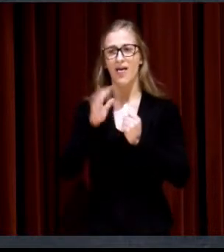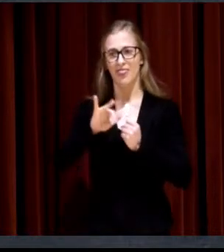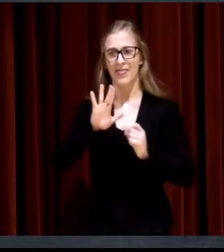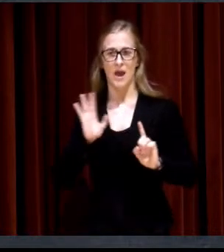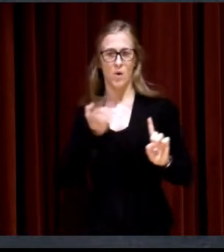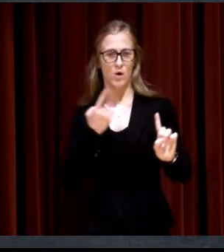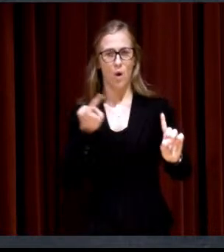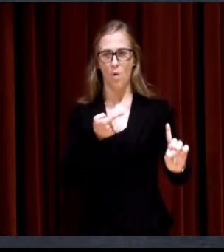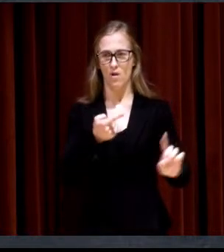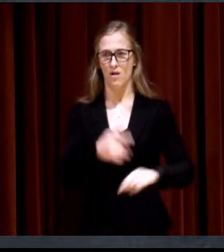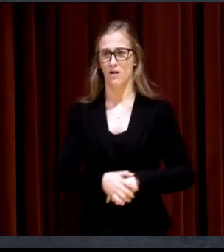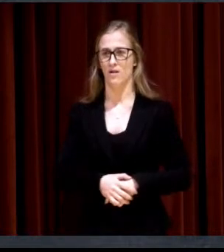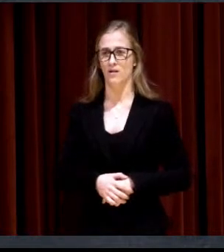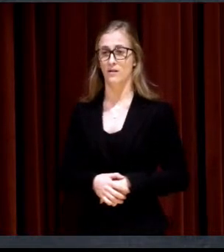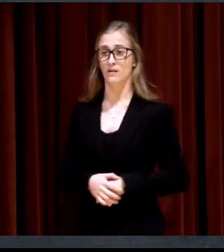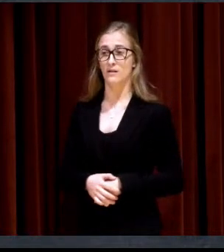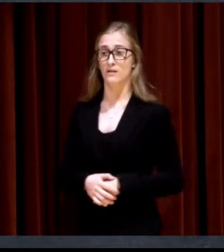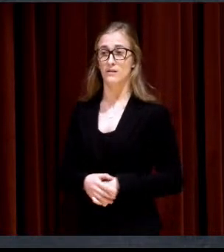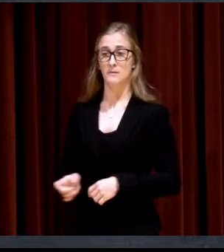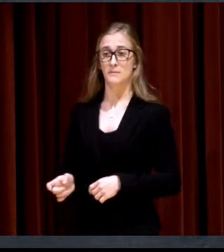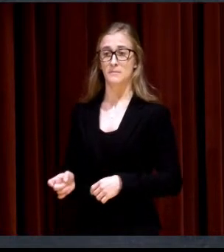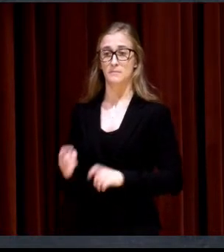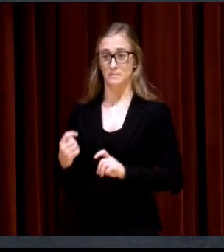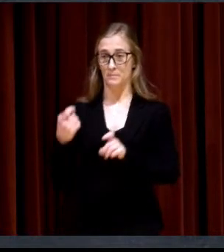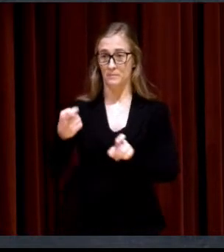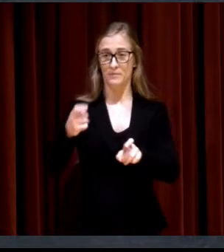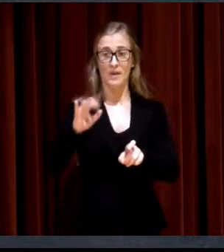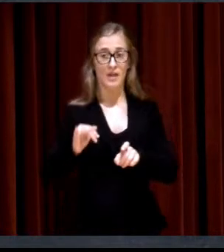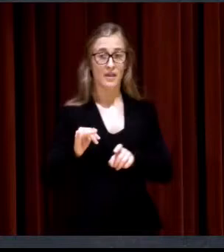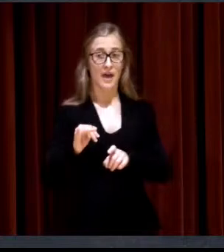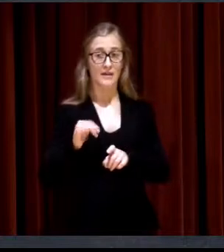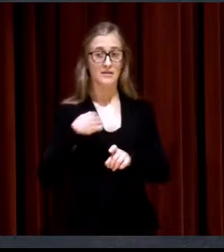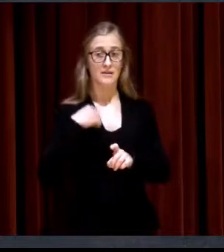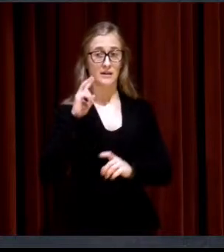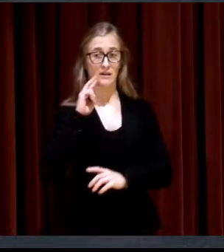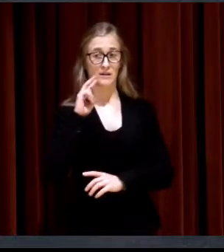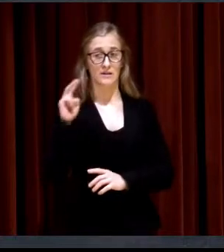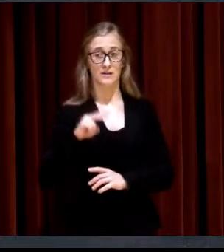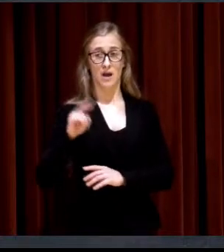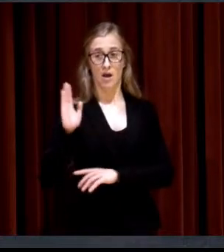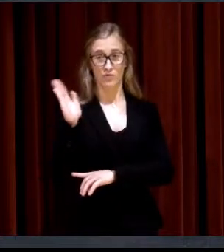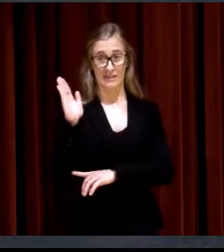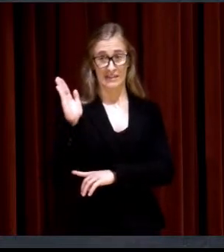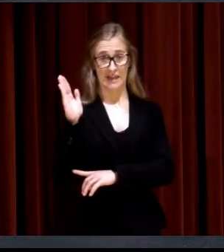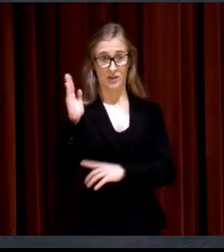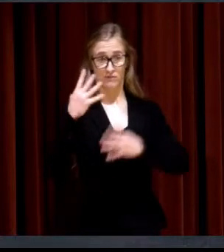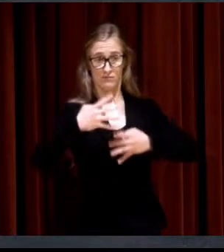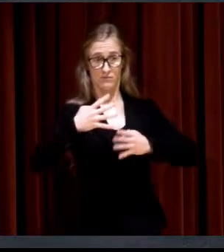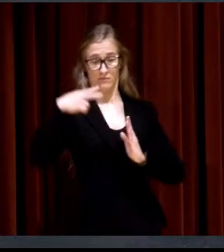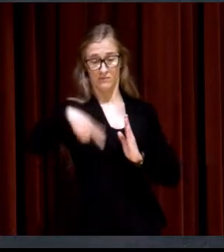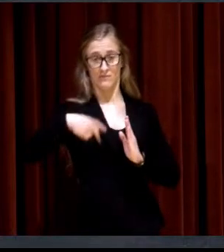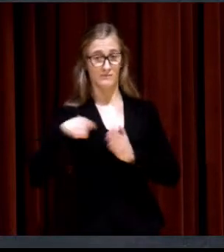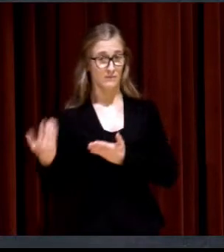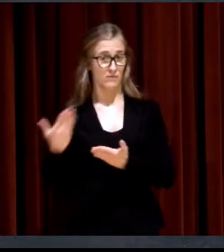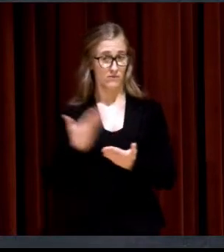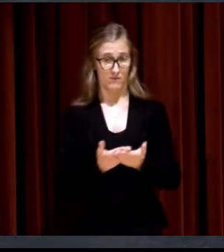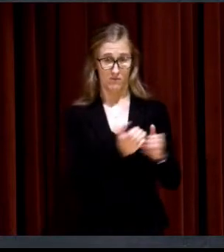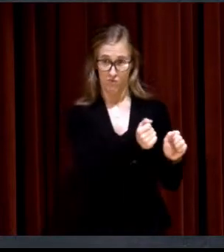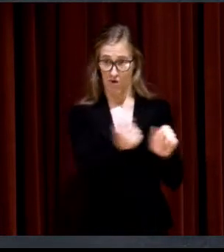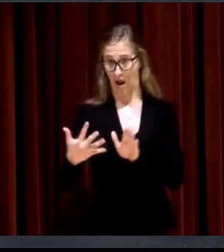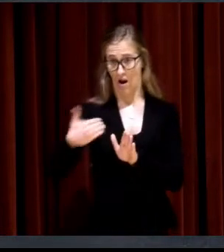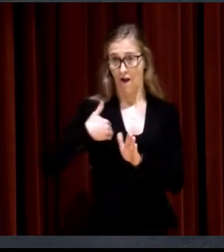do. Go ahead. But that's another, when I looked at the presentation, Yeah. because I came prepared,